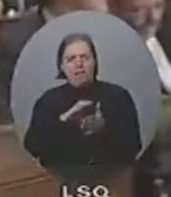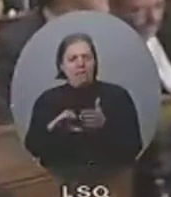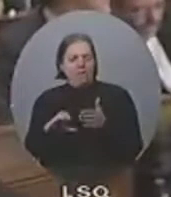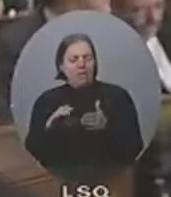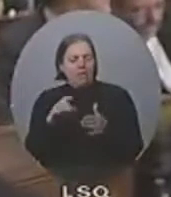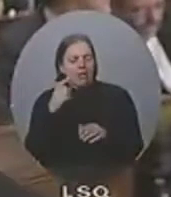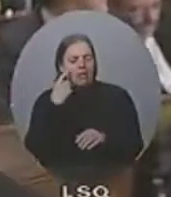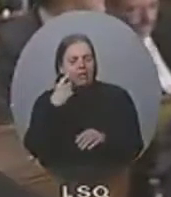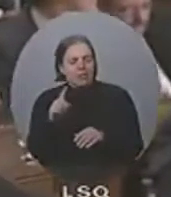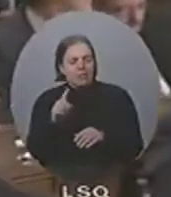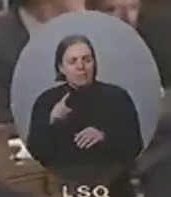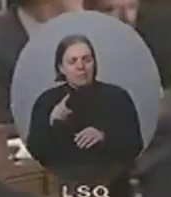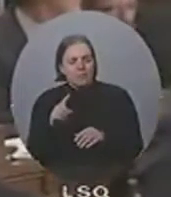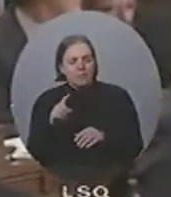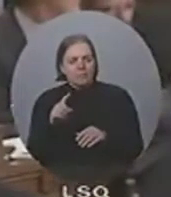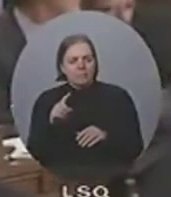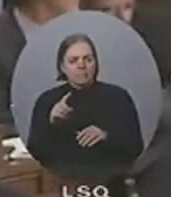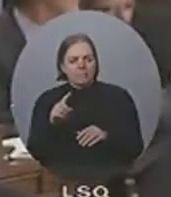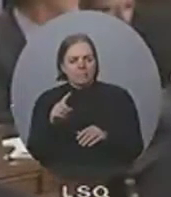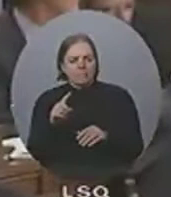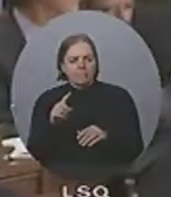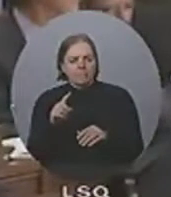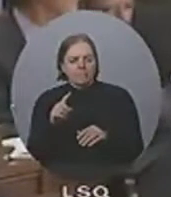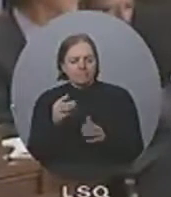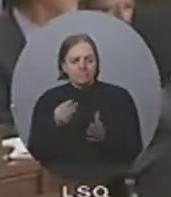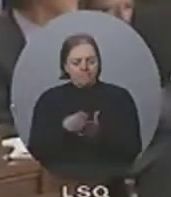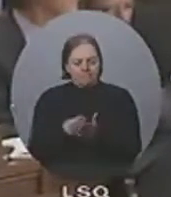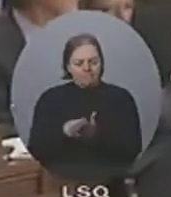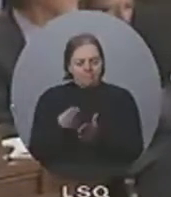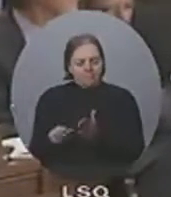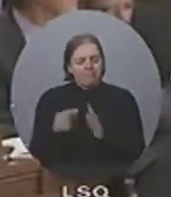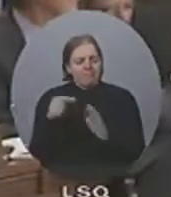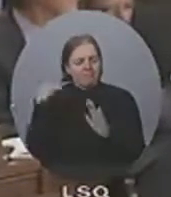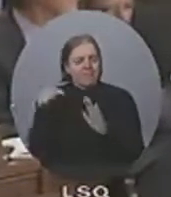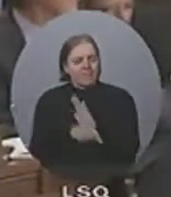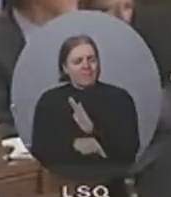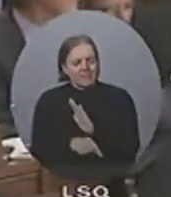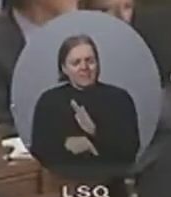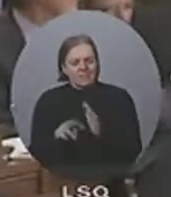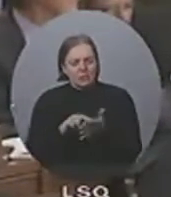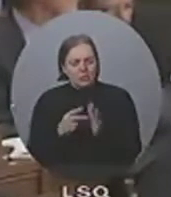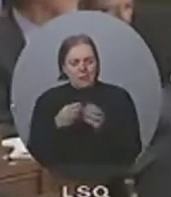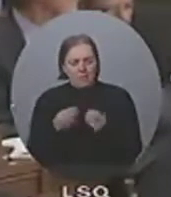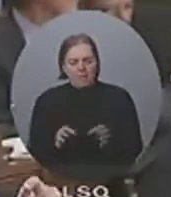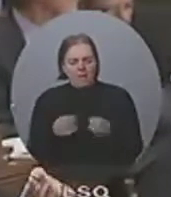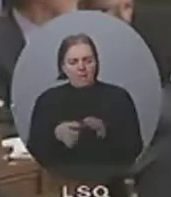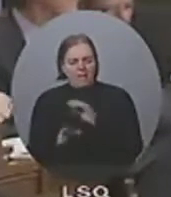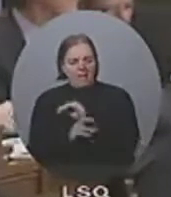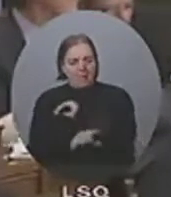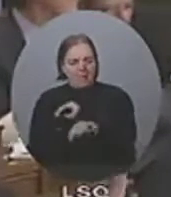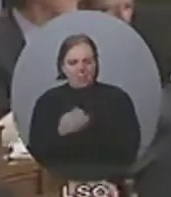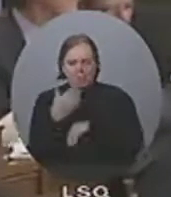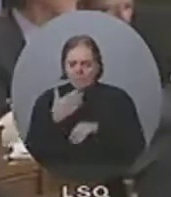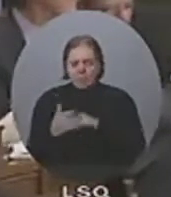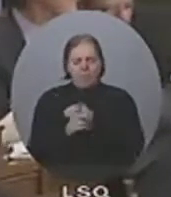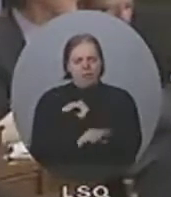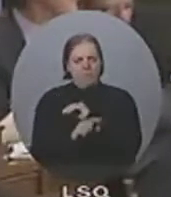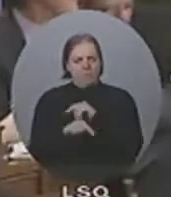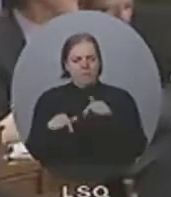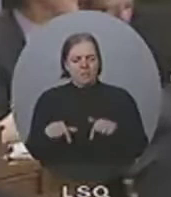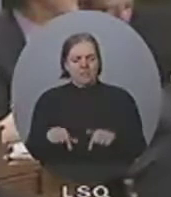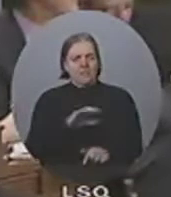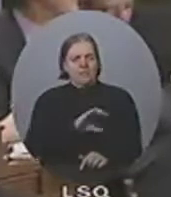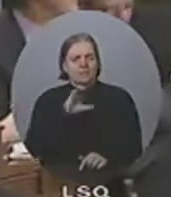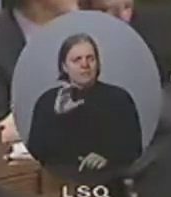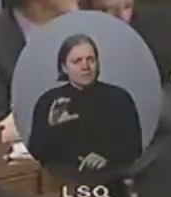to boost our value-added exports that create good jobs right here in Canada. No wonder we're in trouble, and Canadians work longer for less under